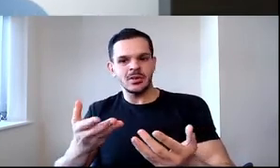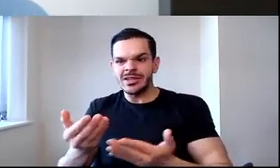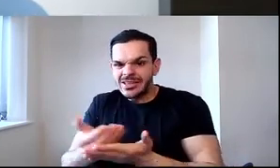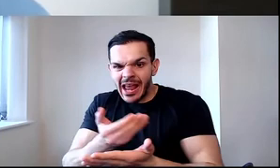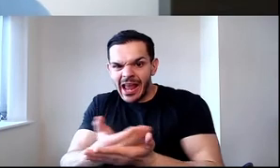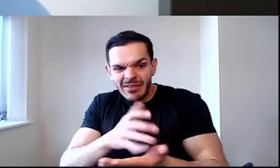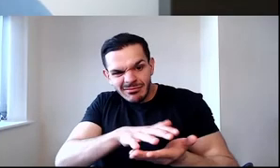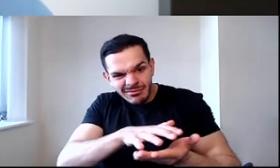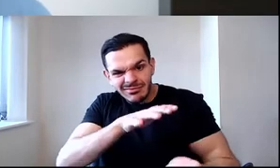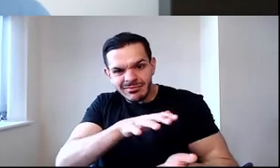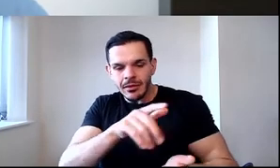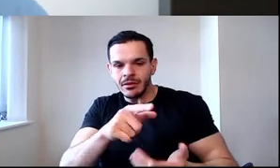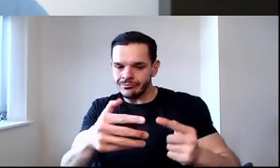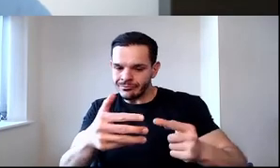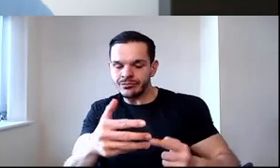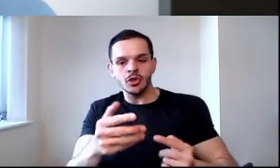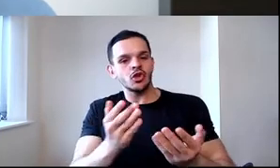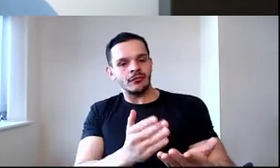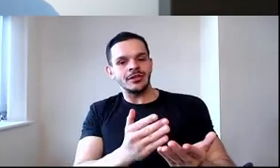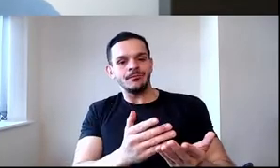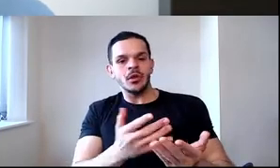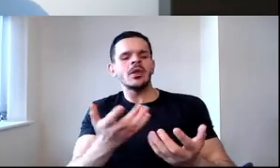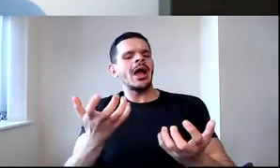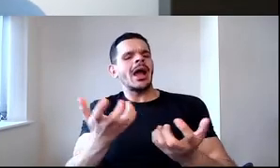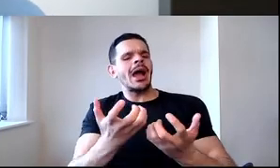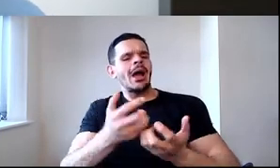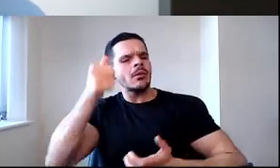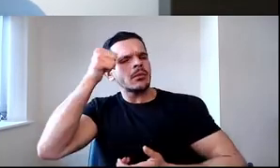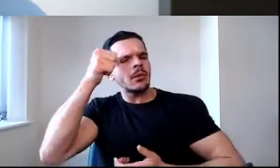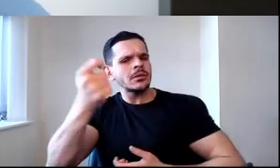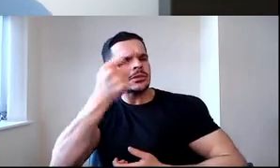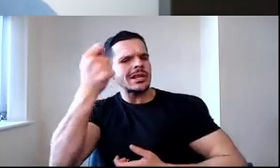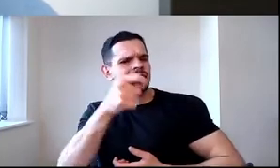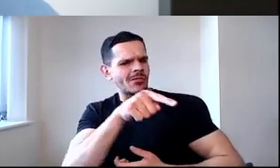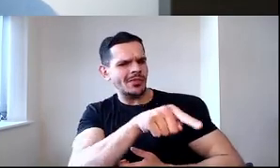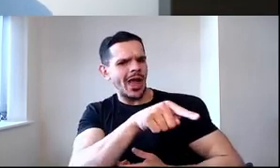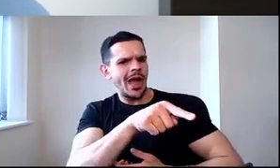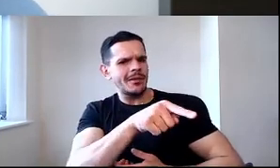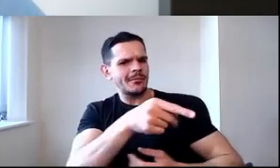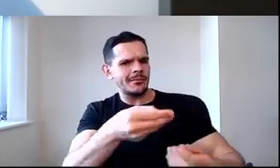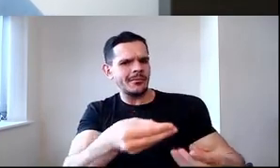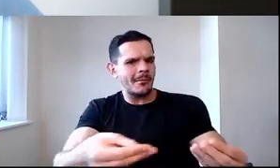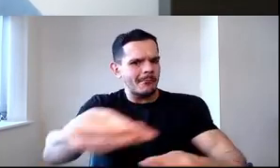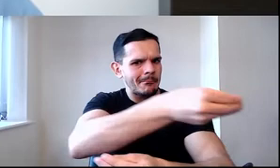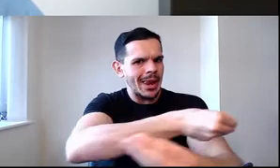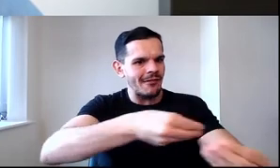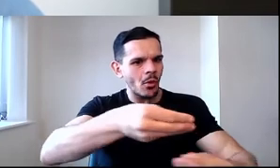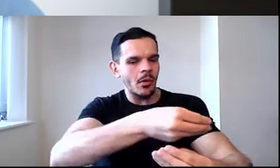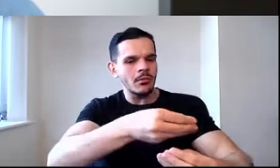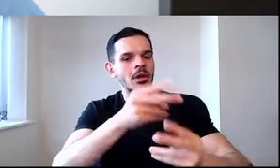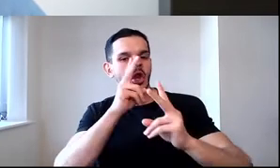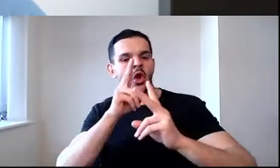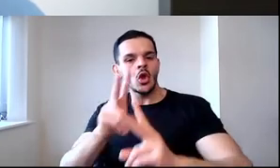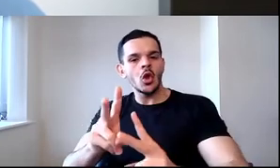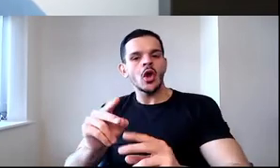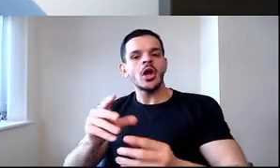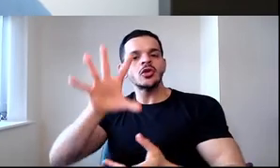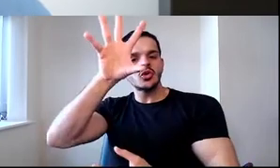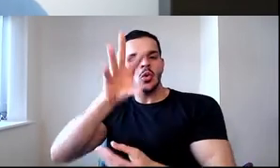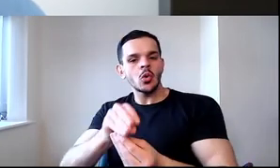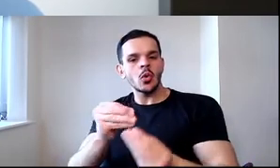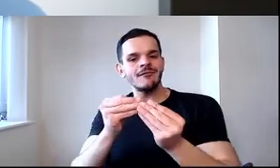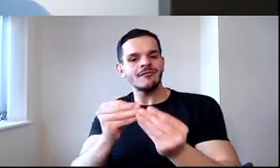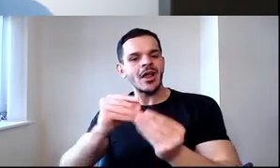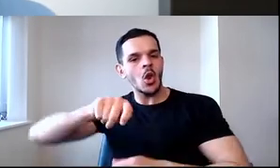So one way to measure the success of a platform is looking at the total value locked up, or the TVL. And you can go